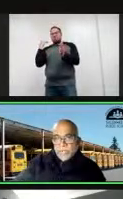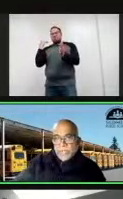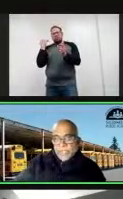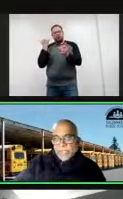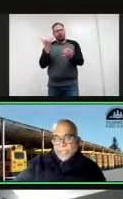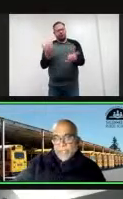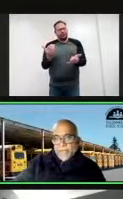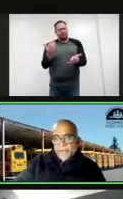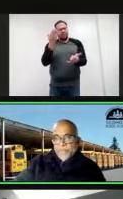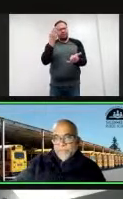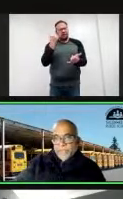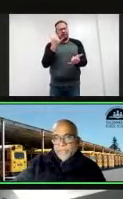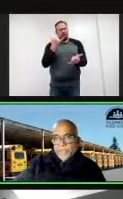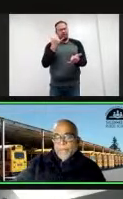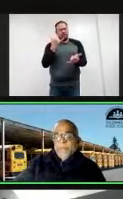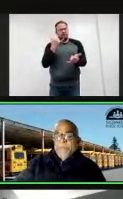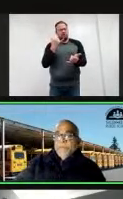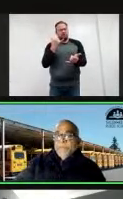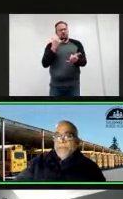one? Because